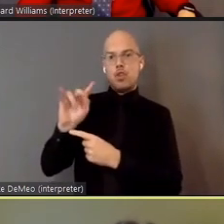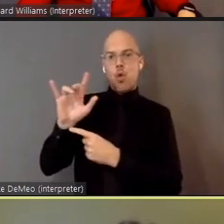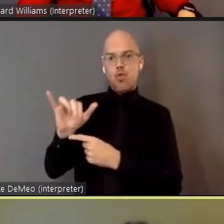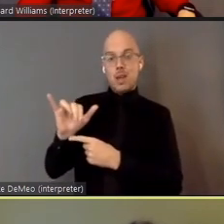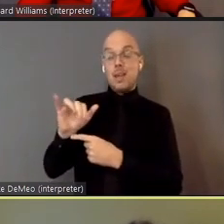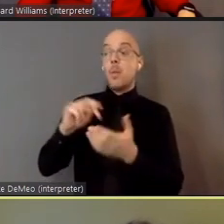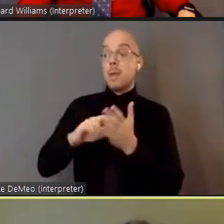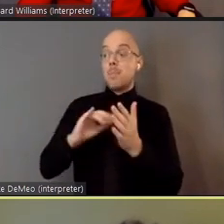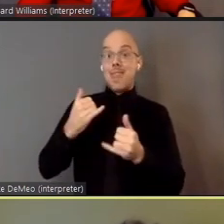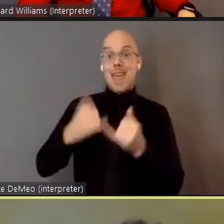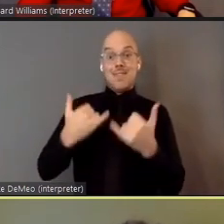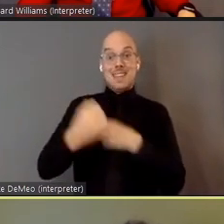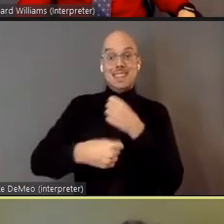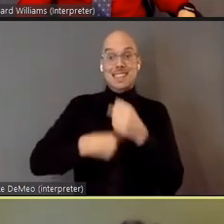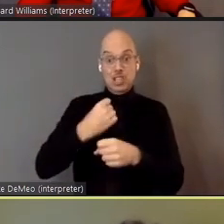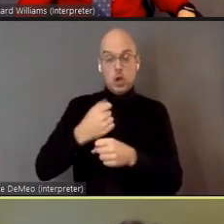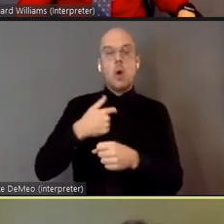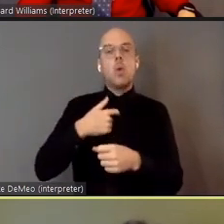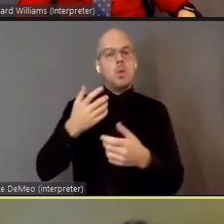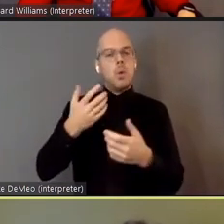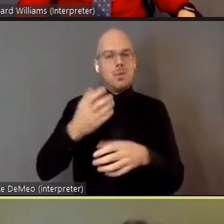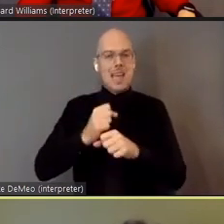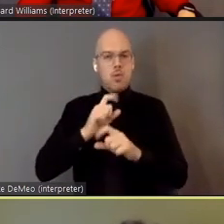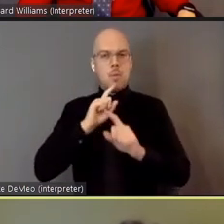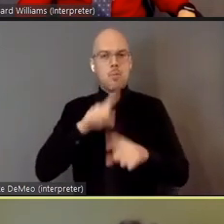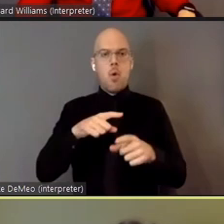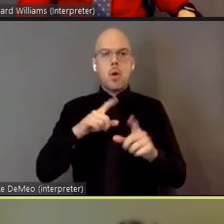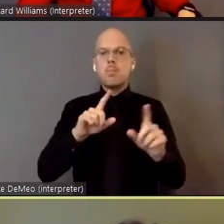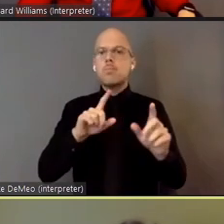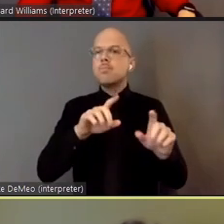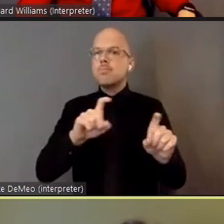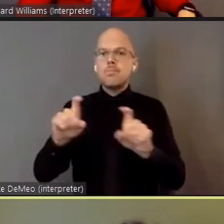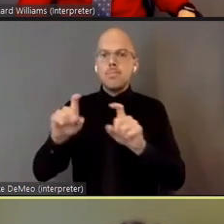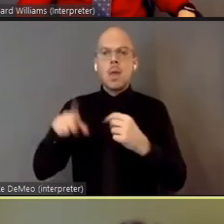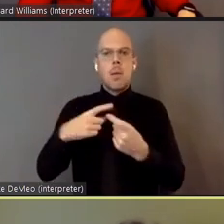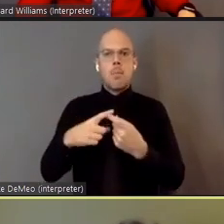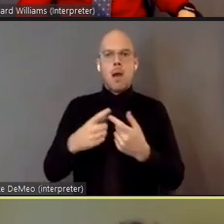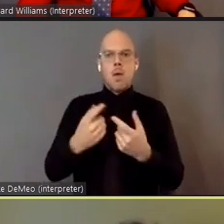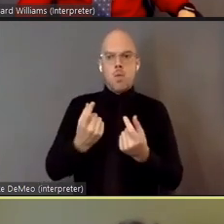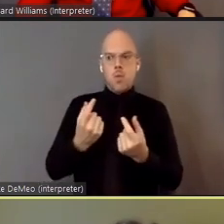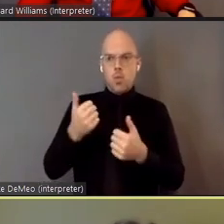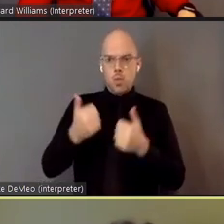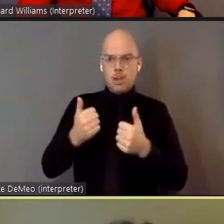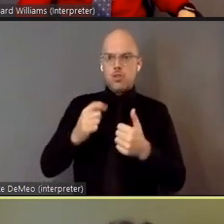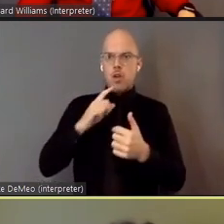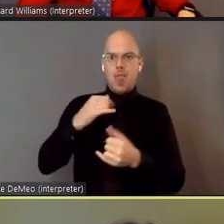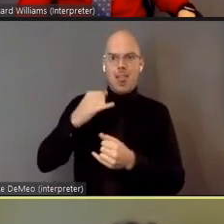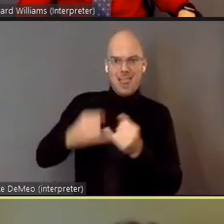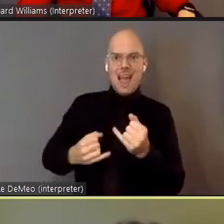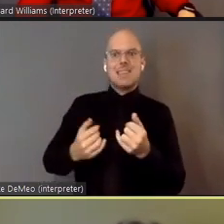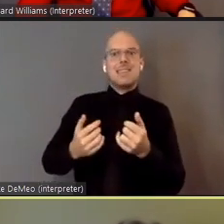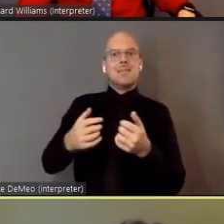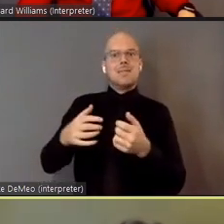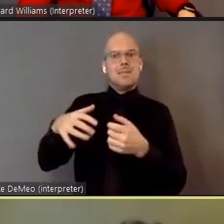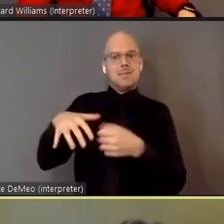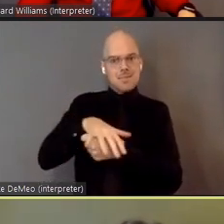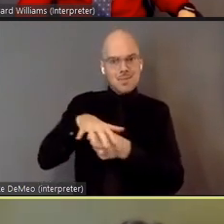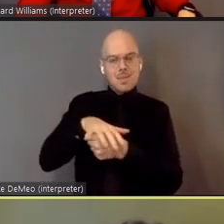on the last served locations within that extension of service. Next slide.